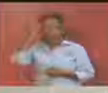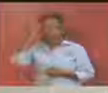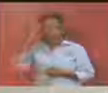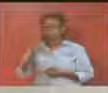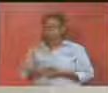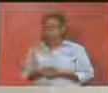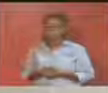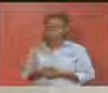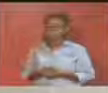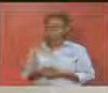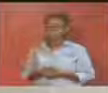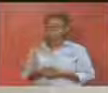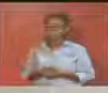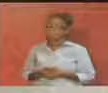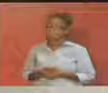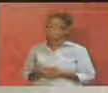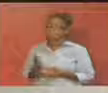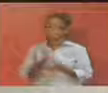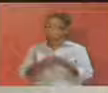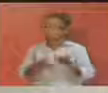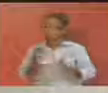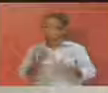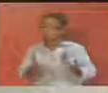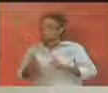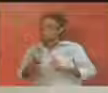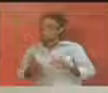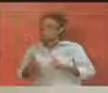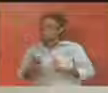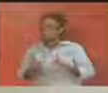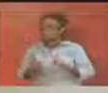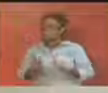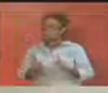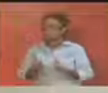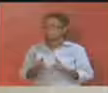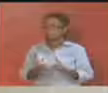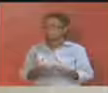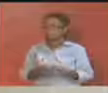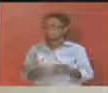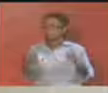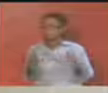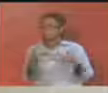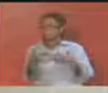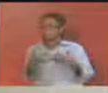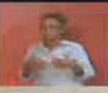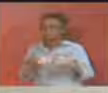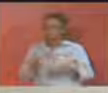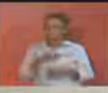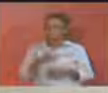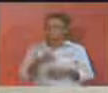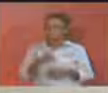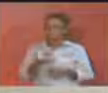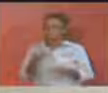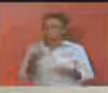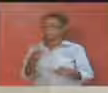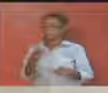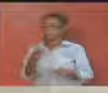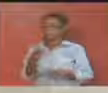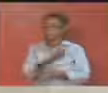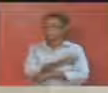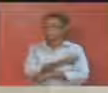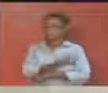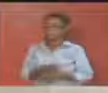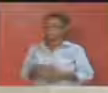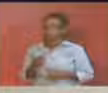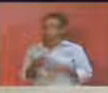is safe, it appears that more countries are exercising precautionary measures, one, the latest being New Zealand, I